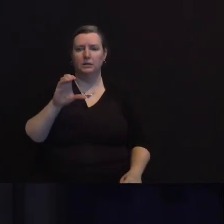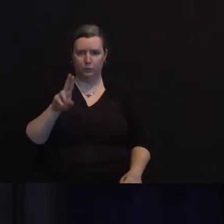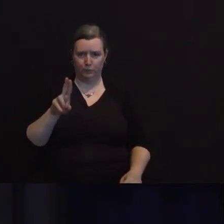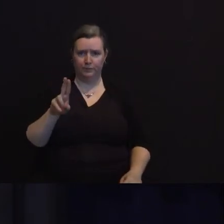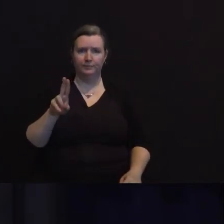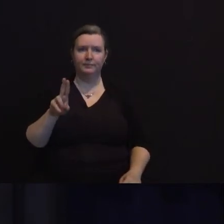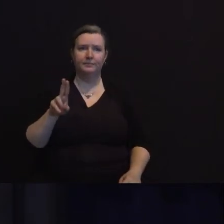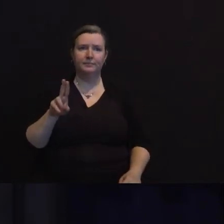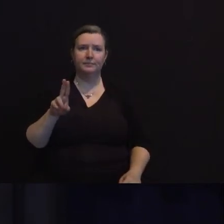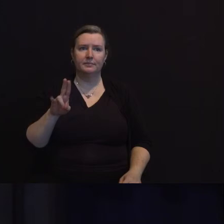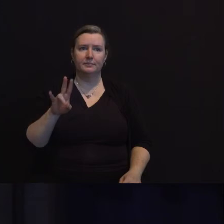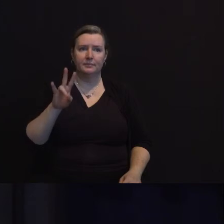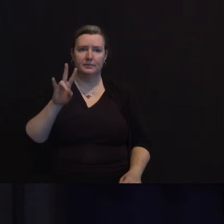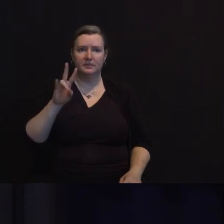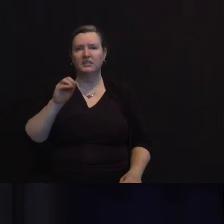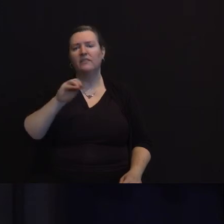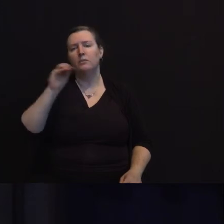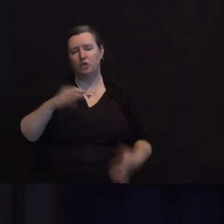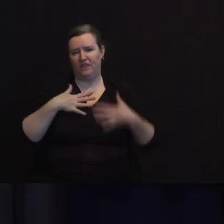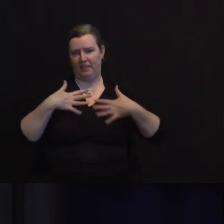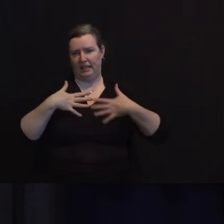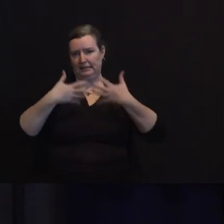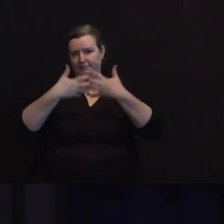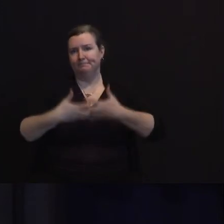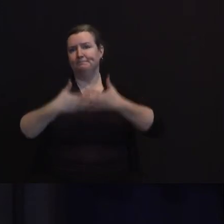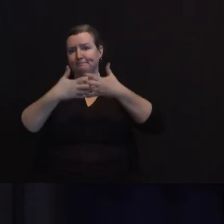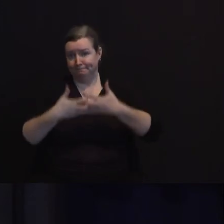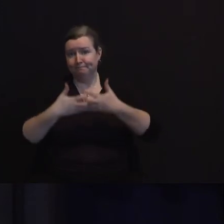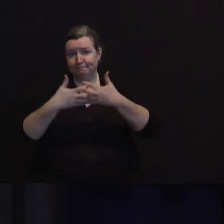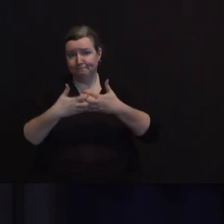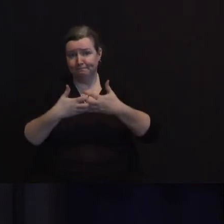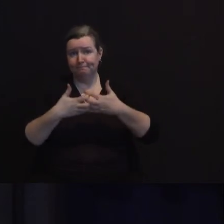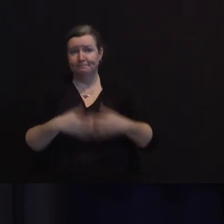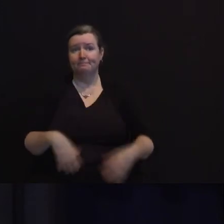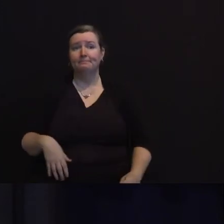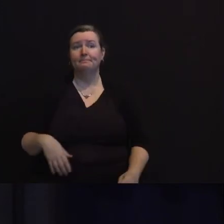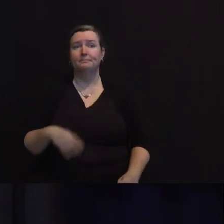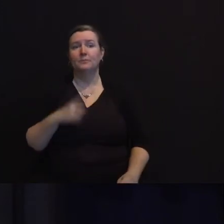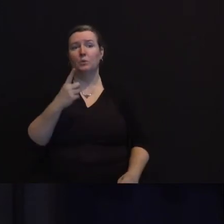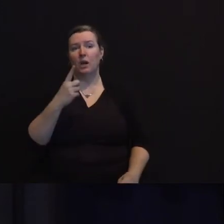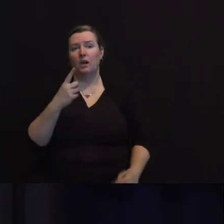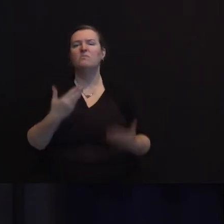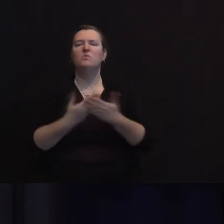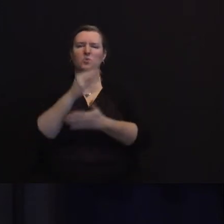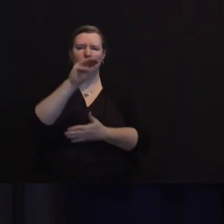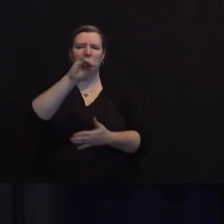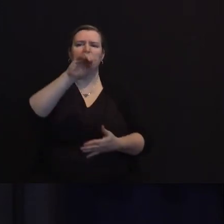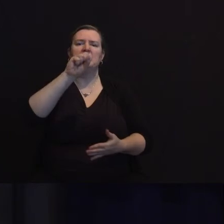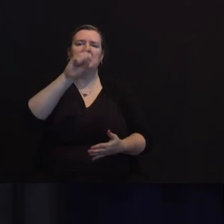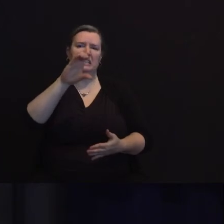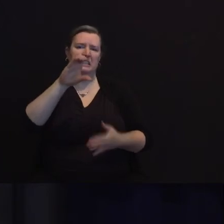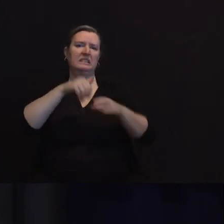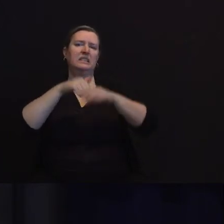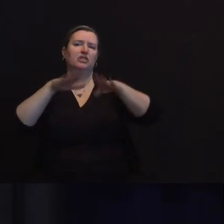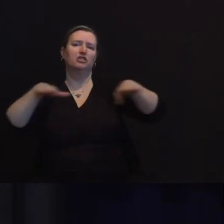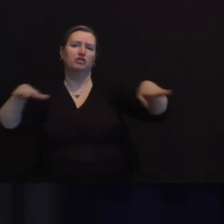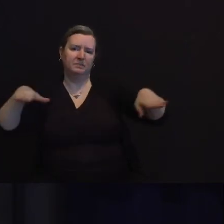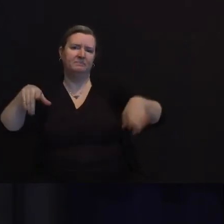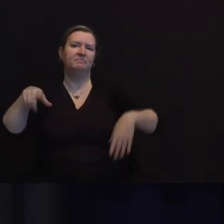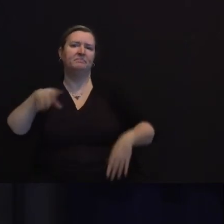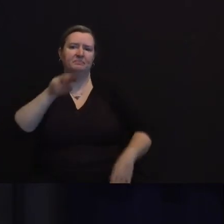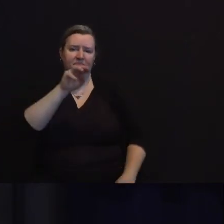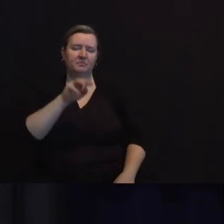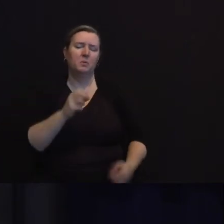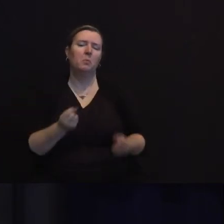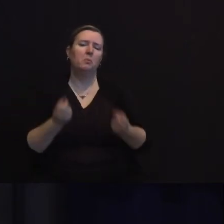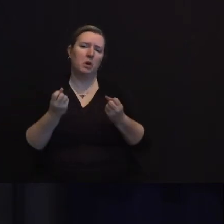ventilators. We are reporting 1 new case of multisystem inflammatory syndrome in children. That brings